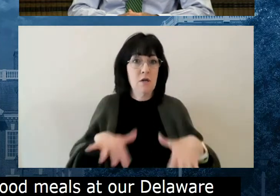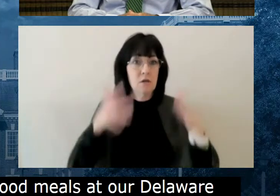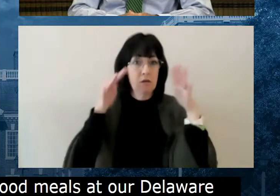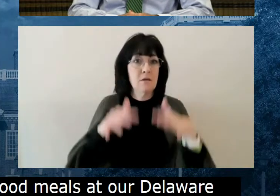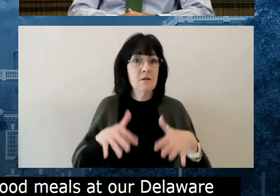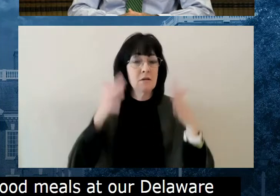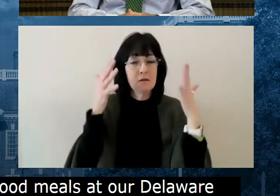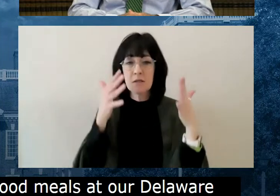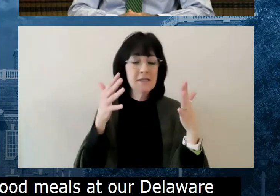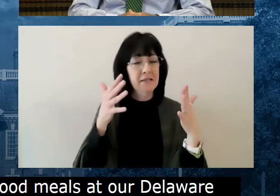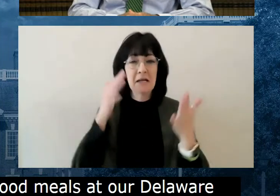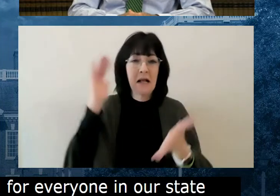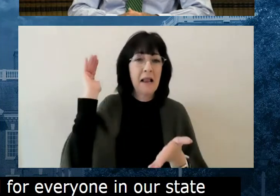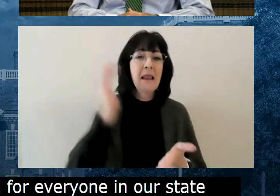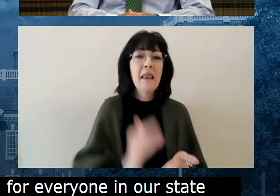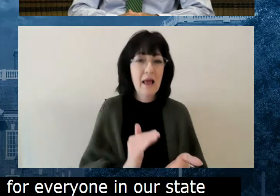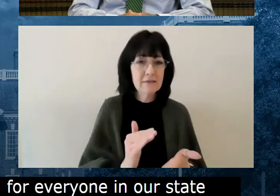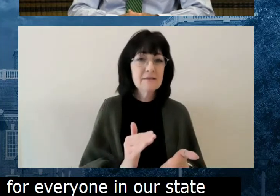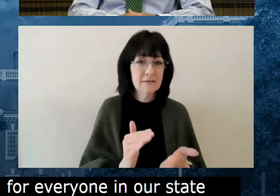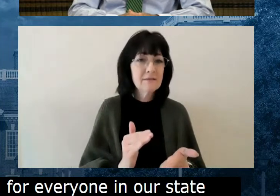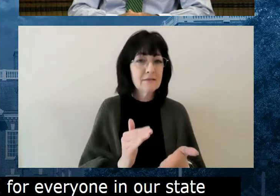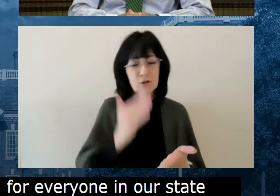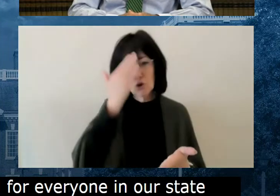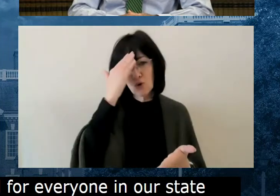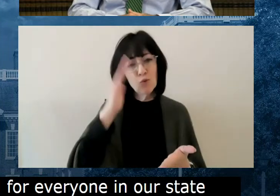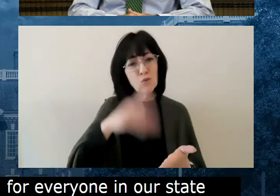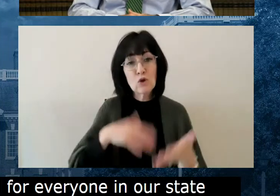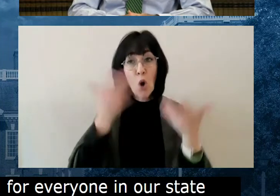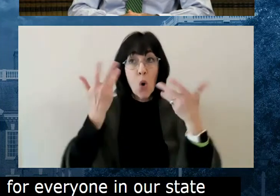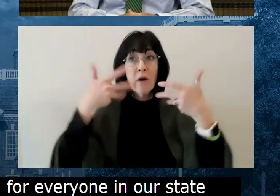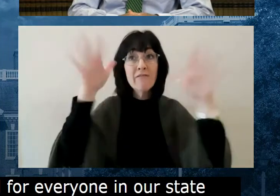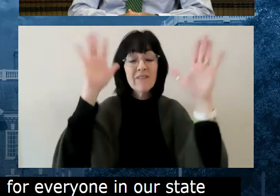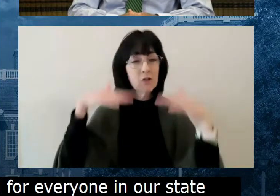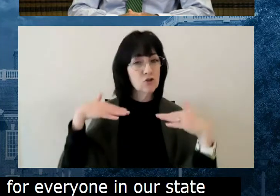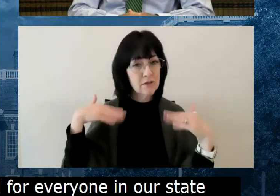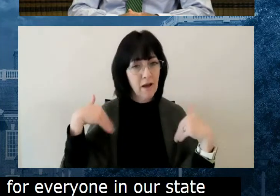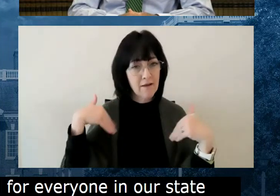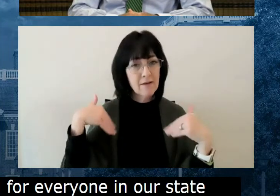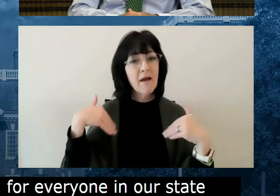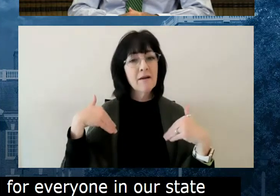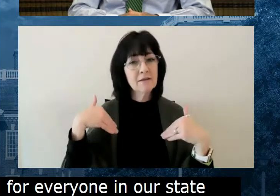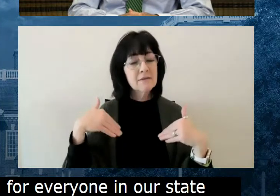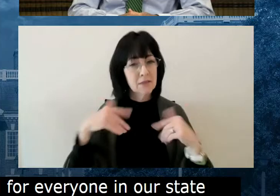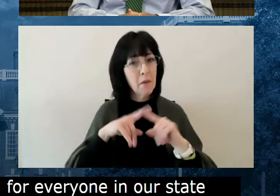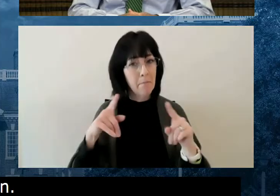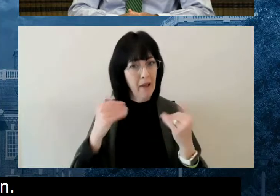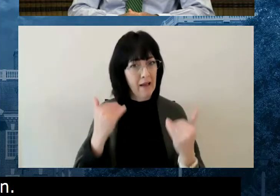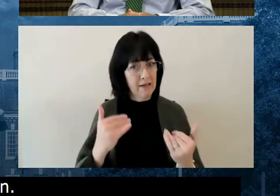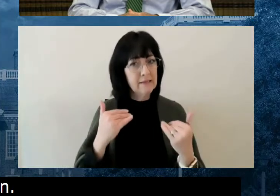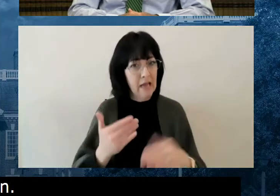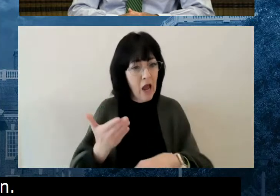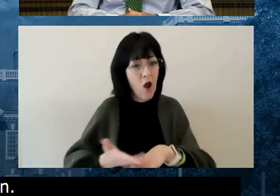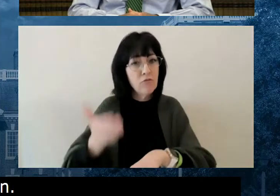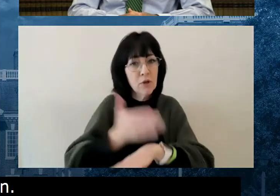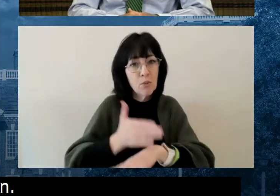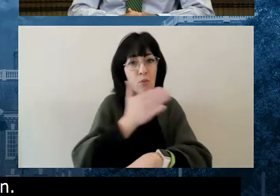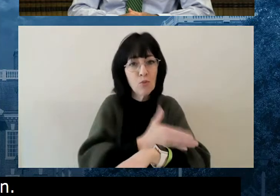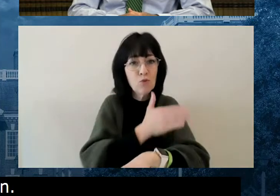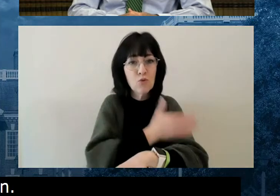thank everybody for leaning in. We're not over. This is not over yet. We're not through this, but we've reached a new level,